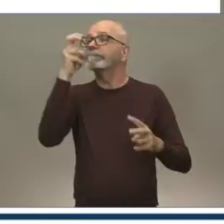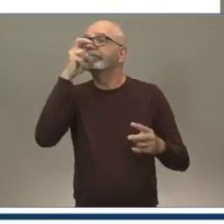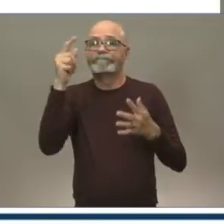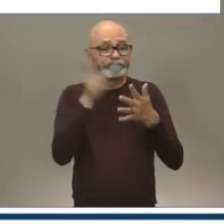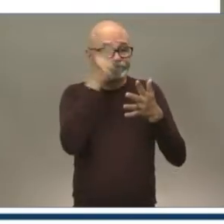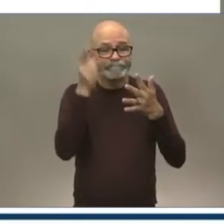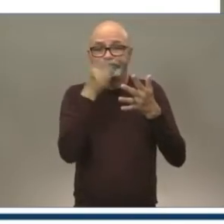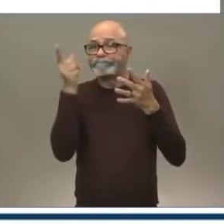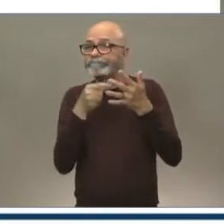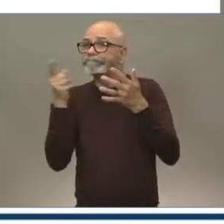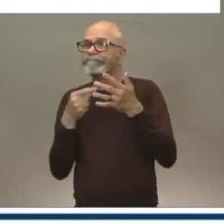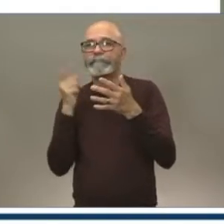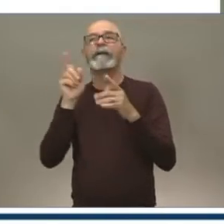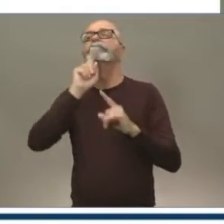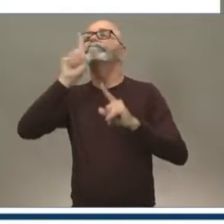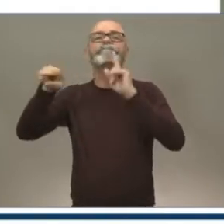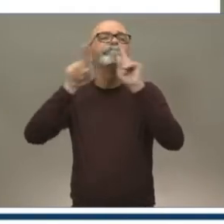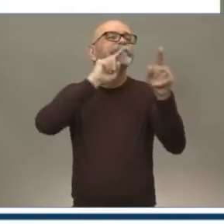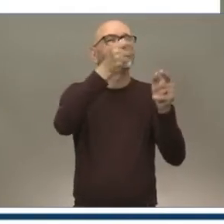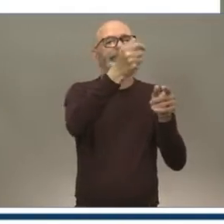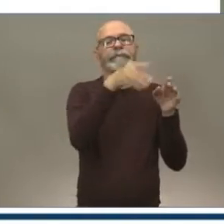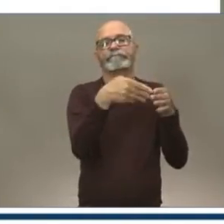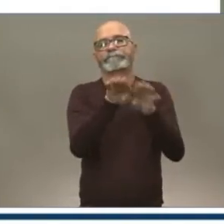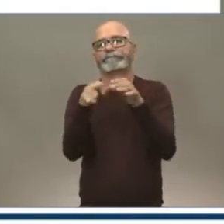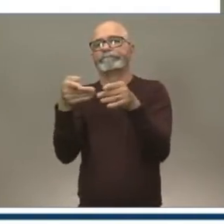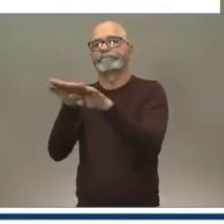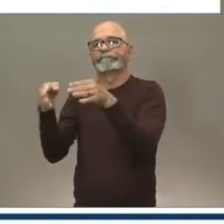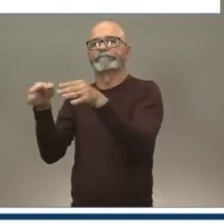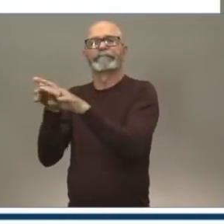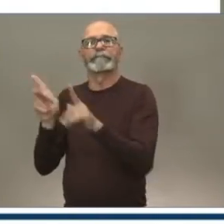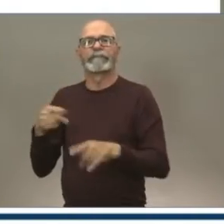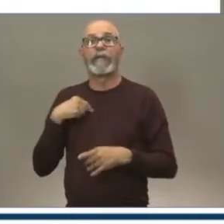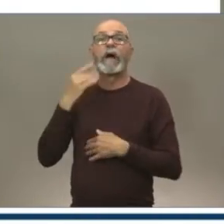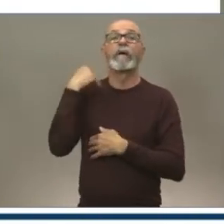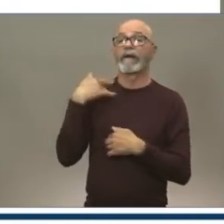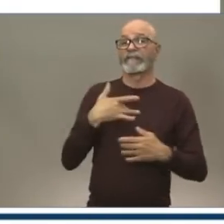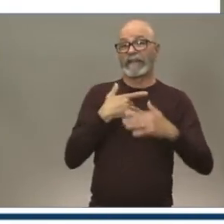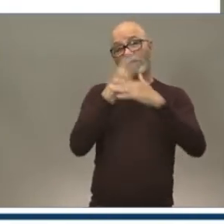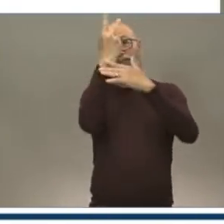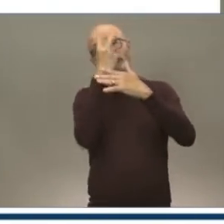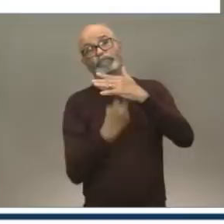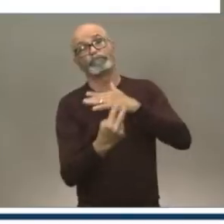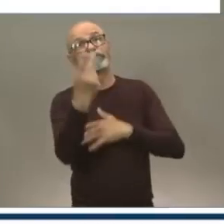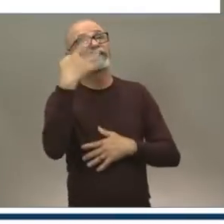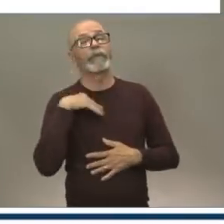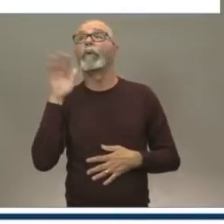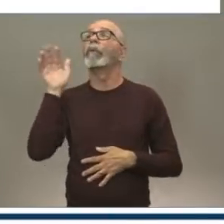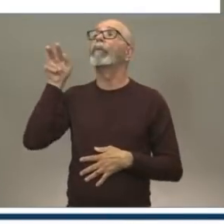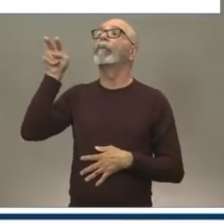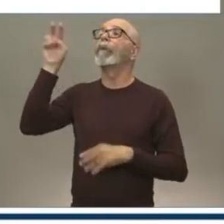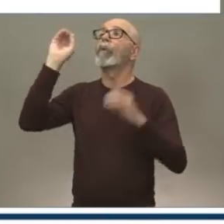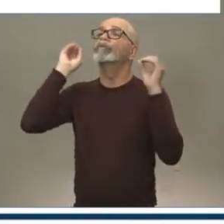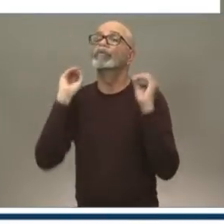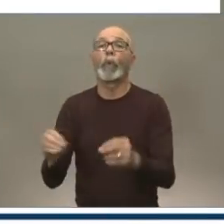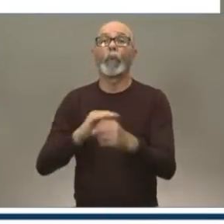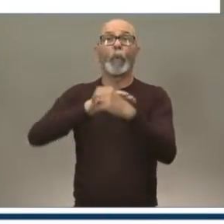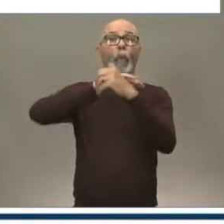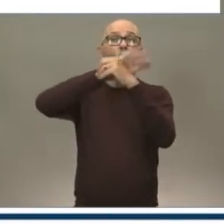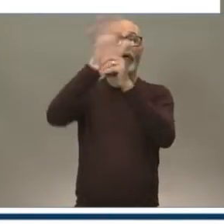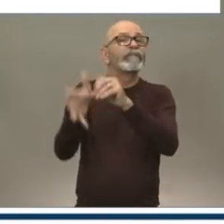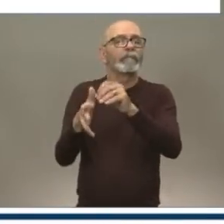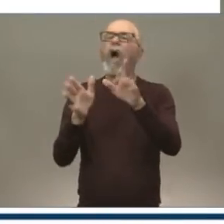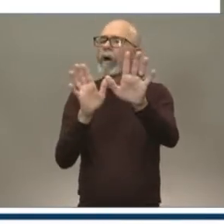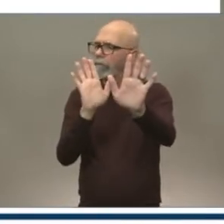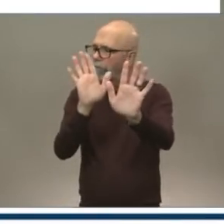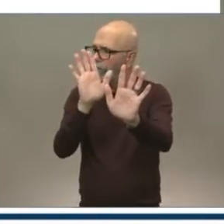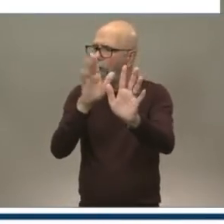that a COVID-free future may seem out of reach, but there will come a time that we can stop wearing masks and hug again. But to get